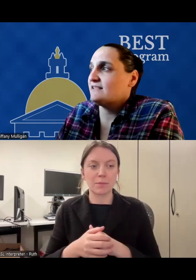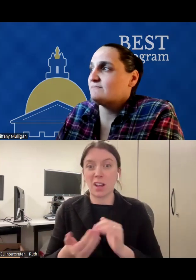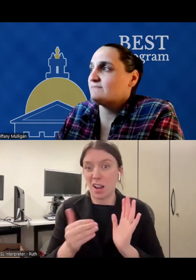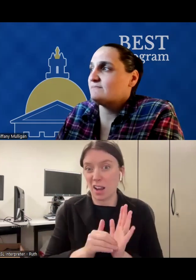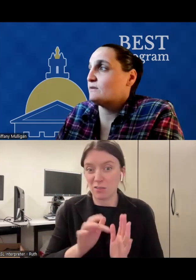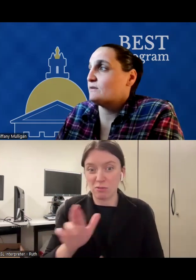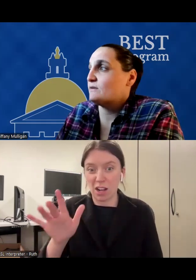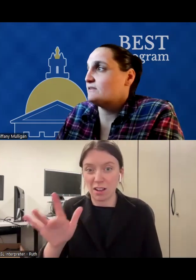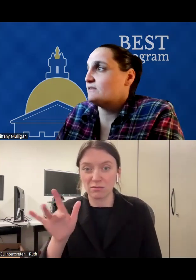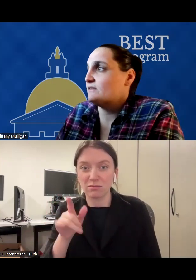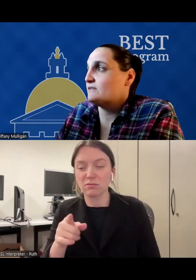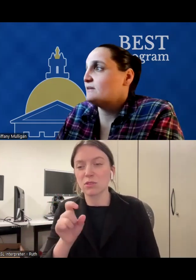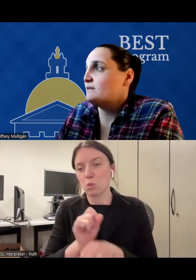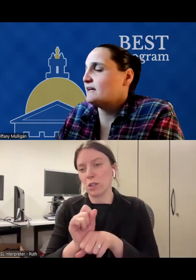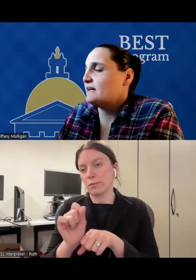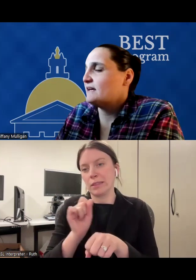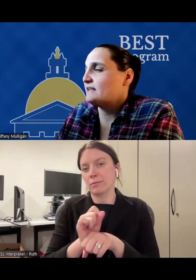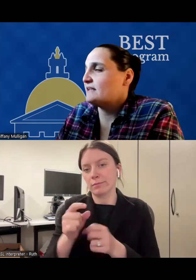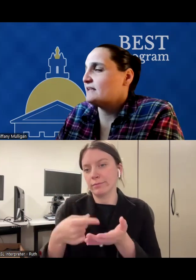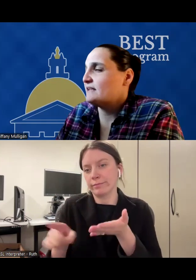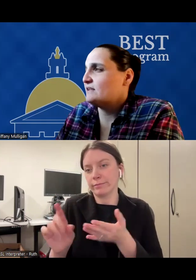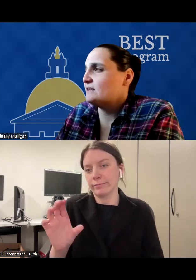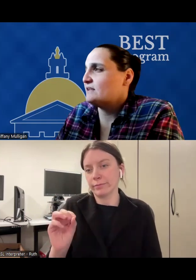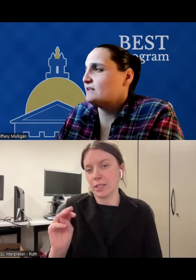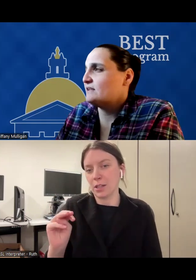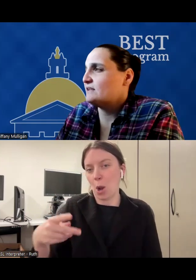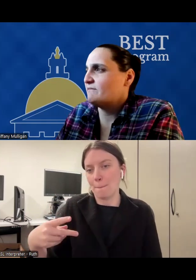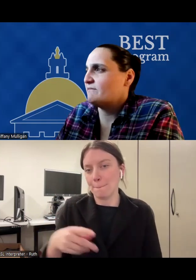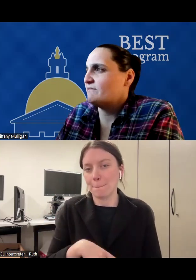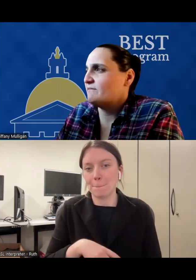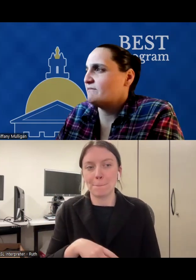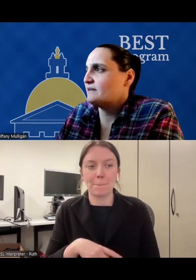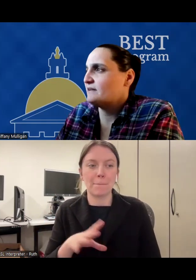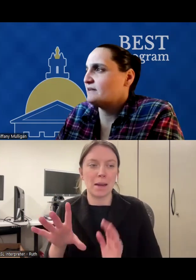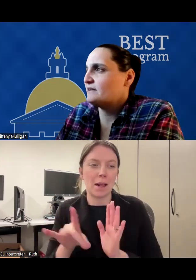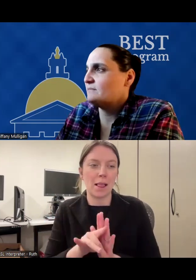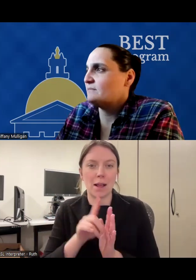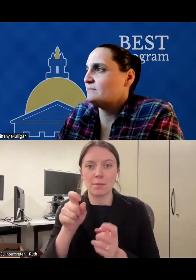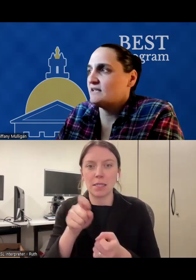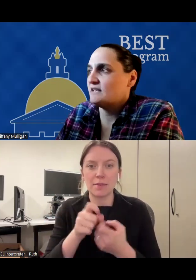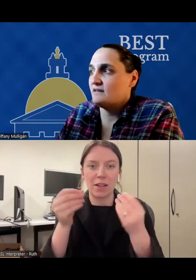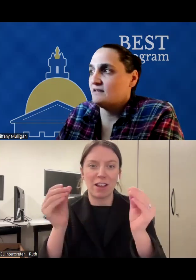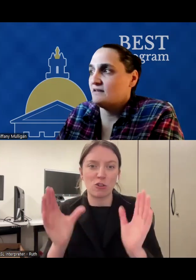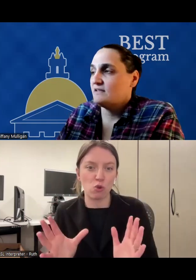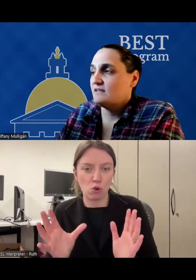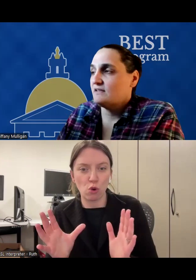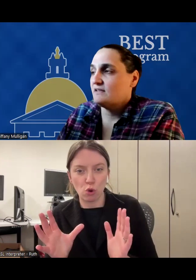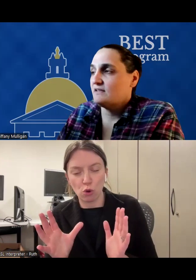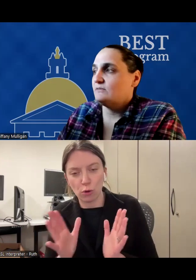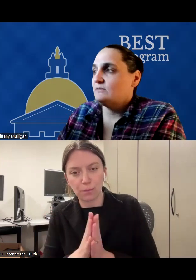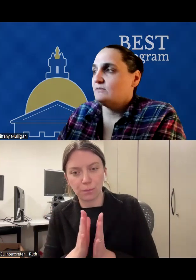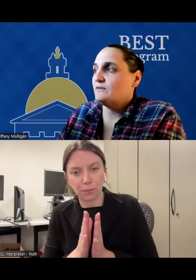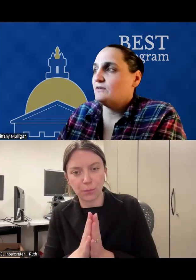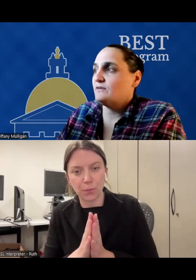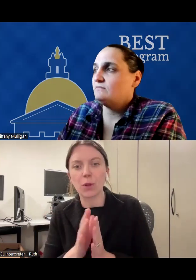just workman's comp. So that's not, I want to look for like a vendor. We'll go to here. So I'm going to